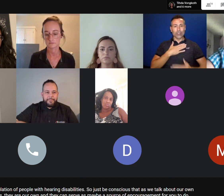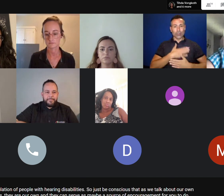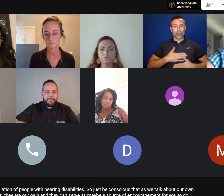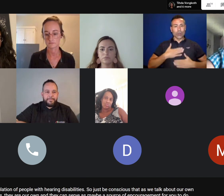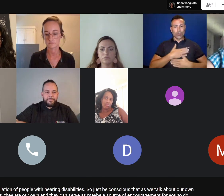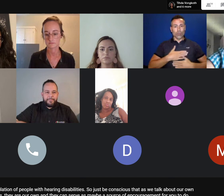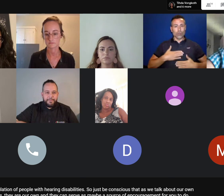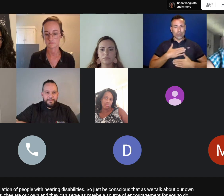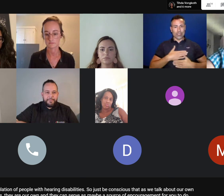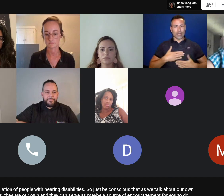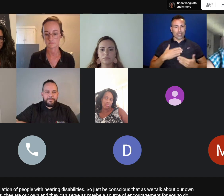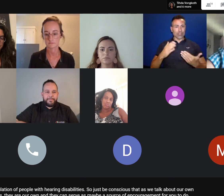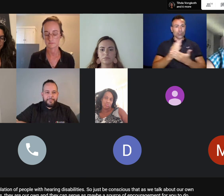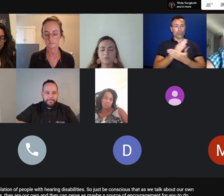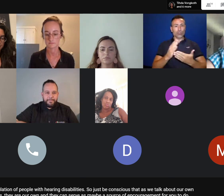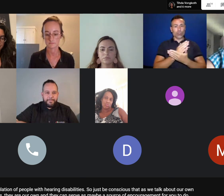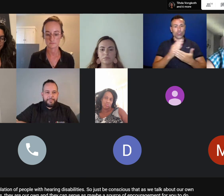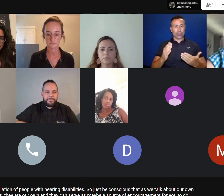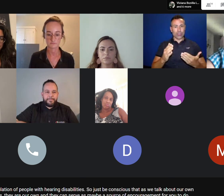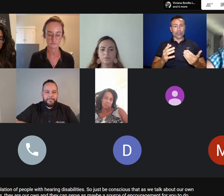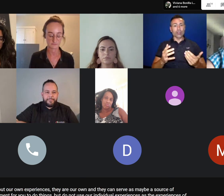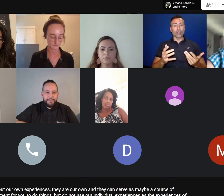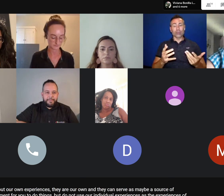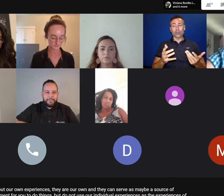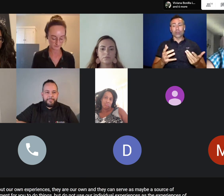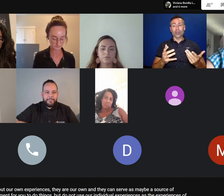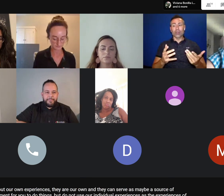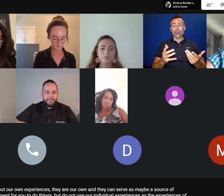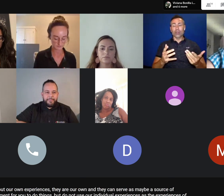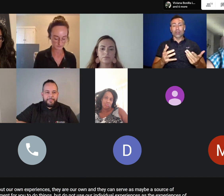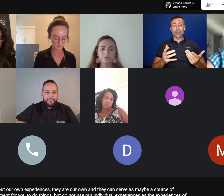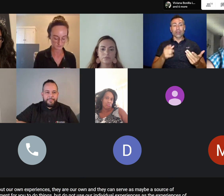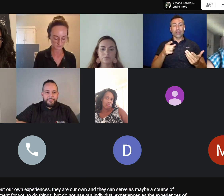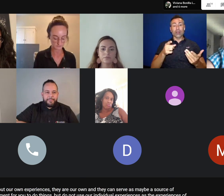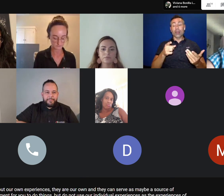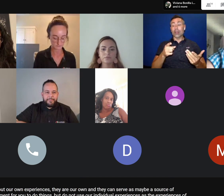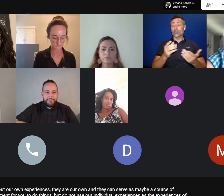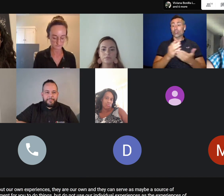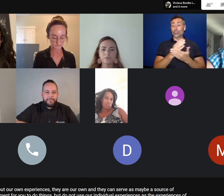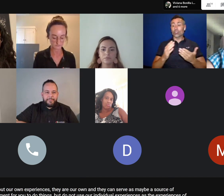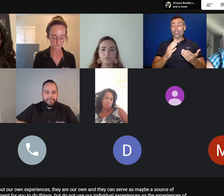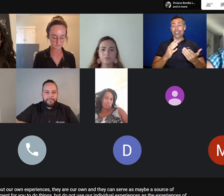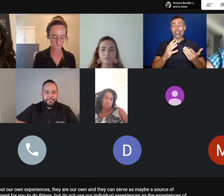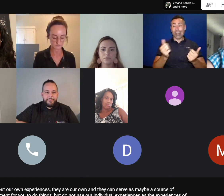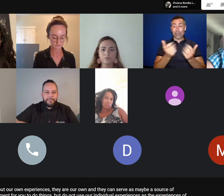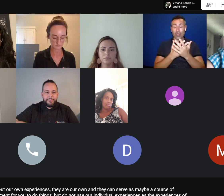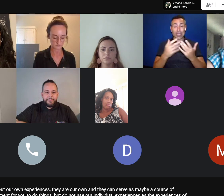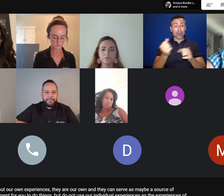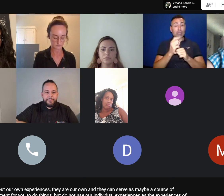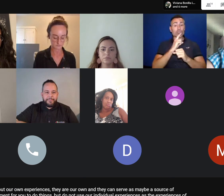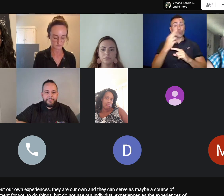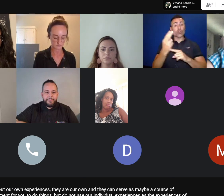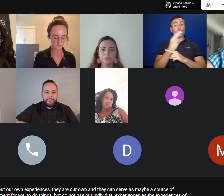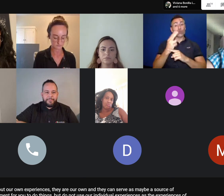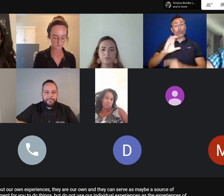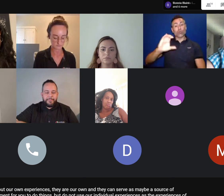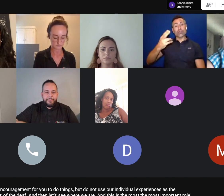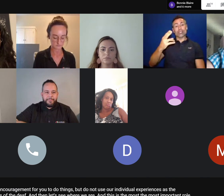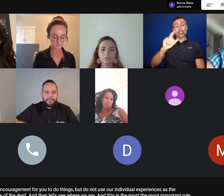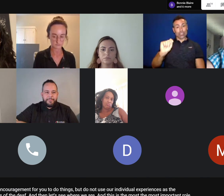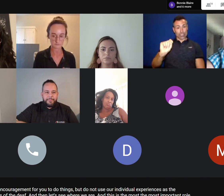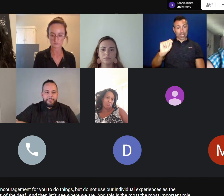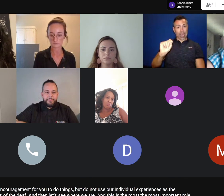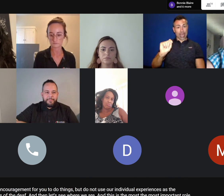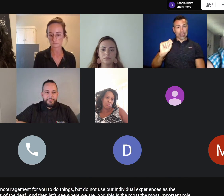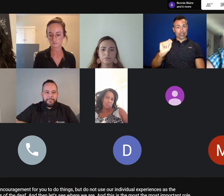us for the next hour that we'll be talking. Be sure to use the chat functionality. It's all the way at the right-hand corner and the